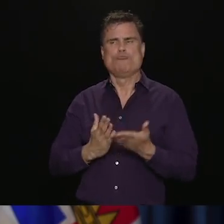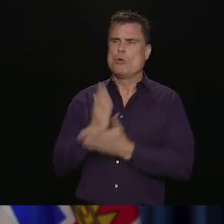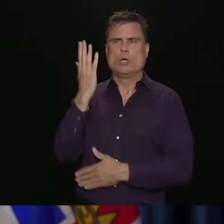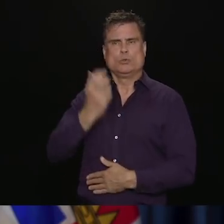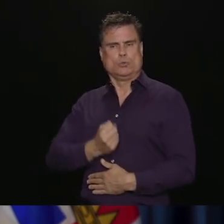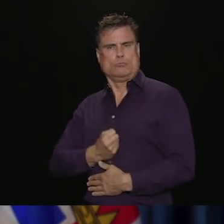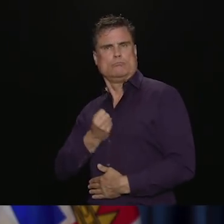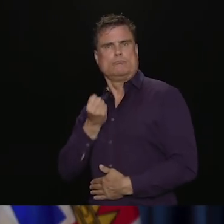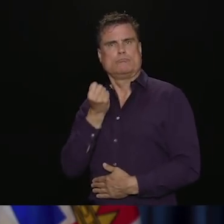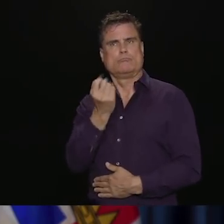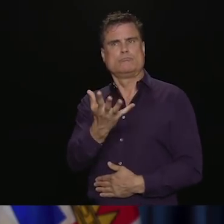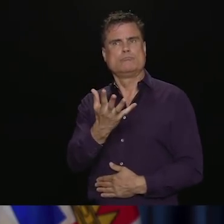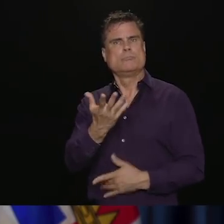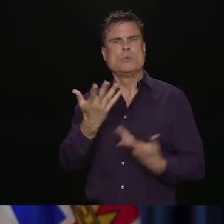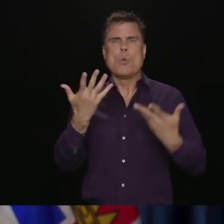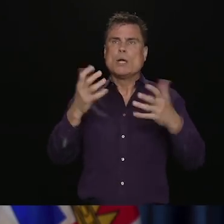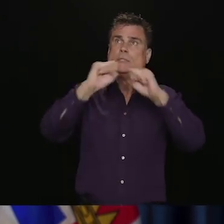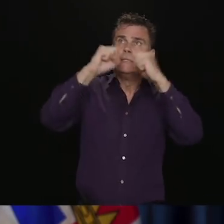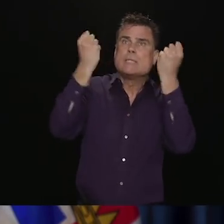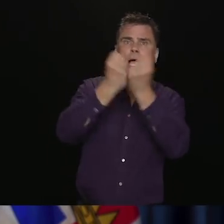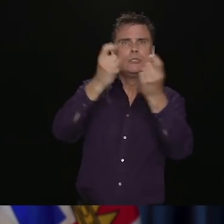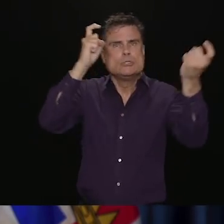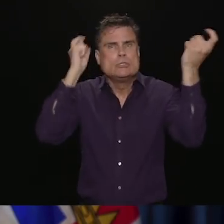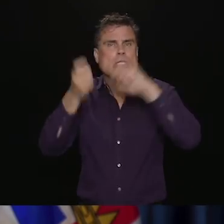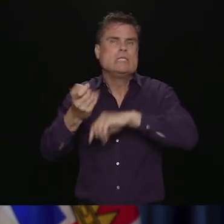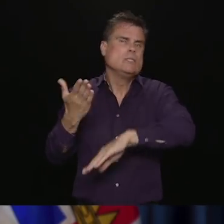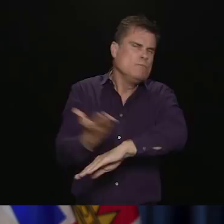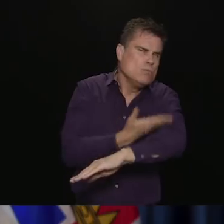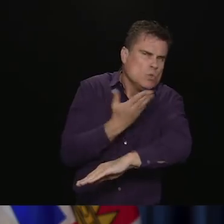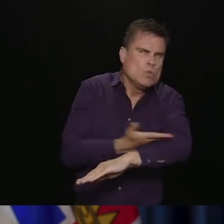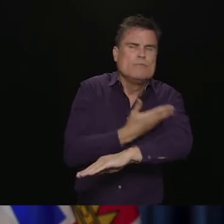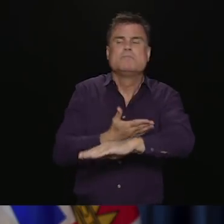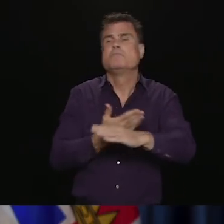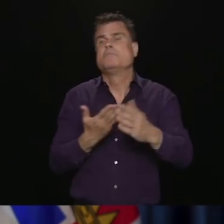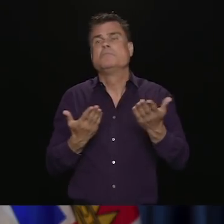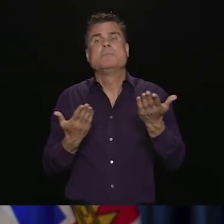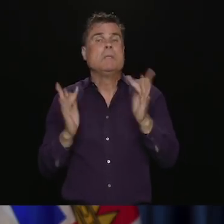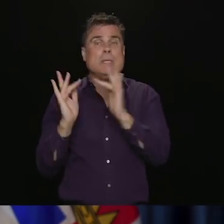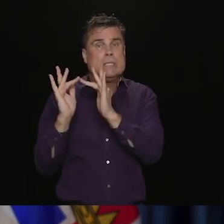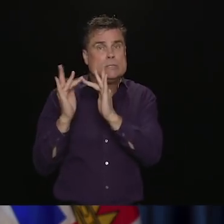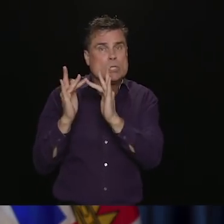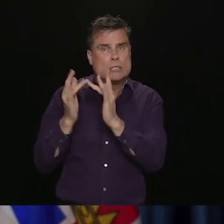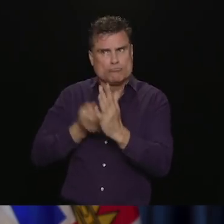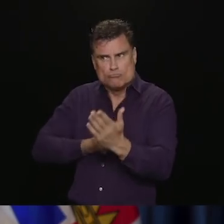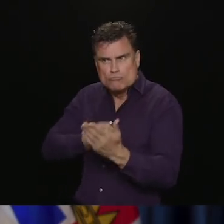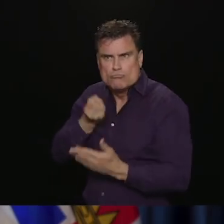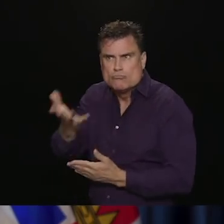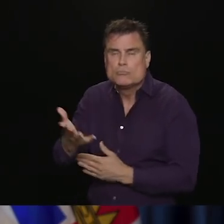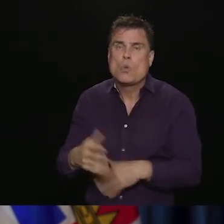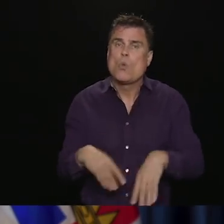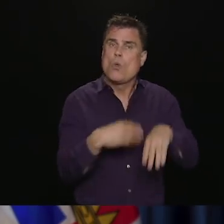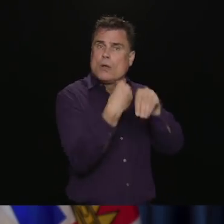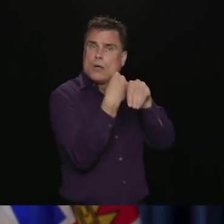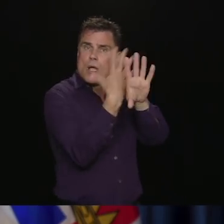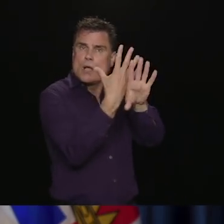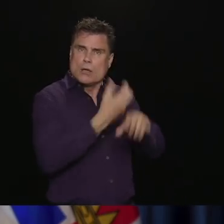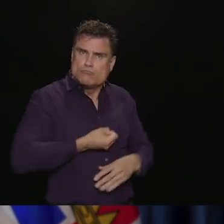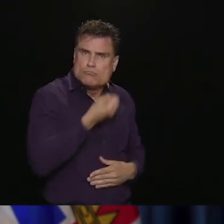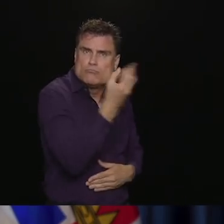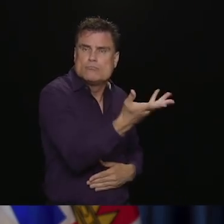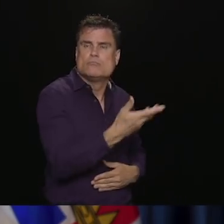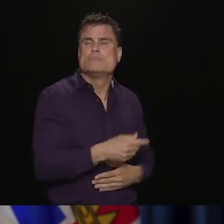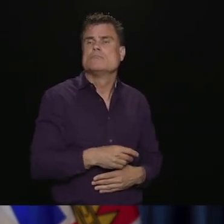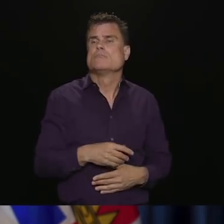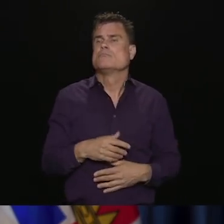influence discussion and debate is significant. So we have to try and find alternate means. And to understand that from